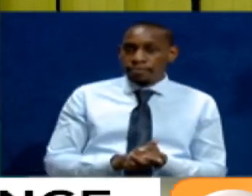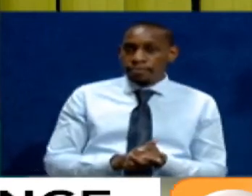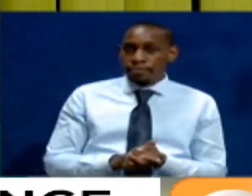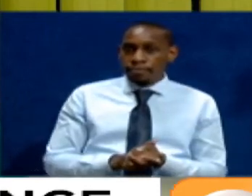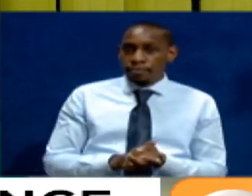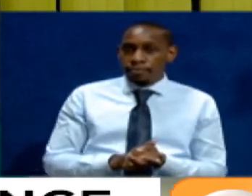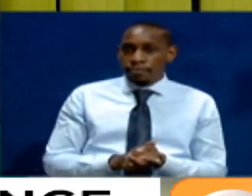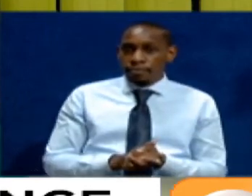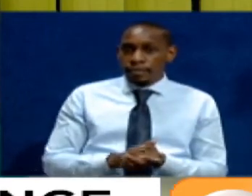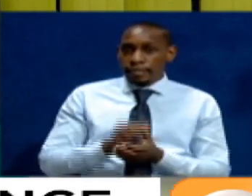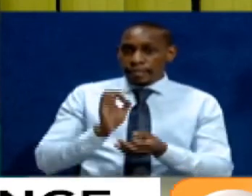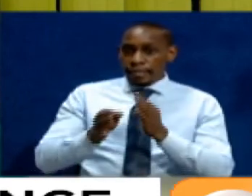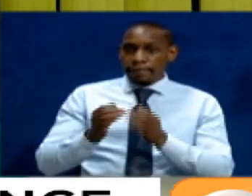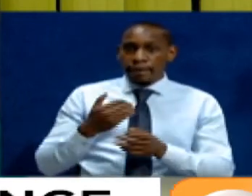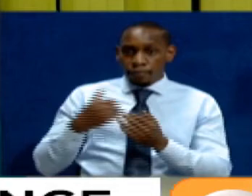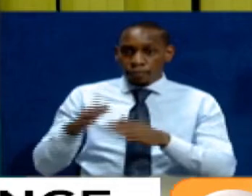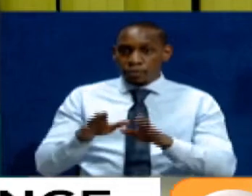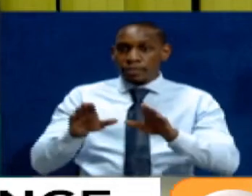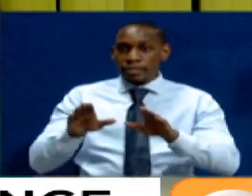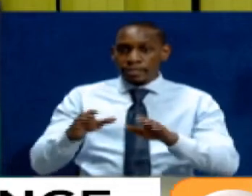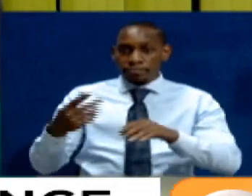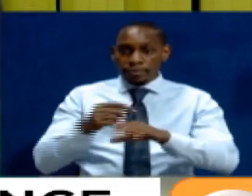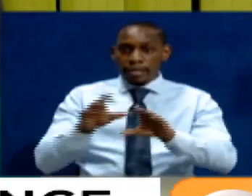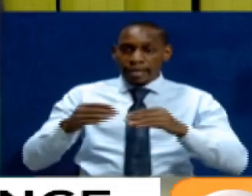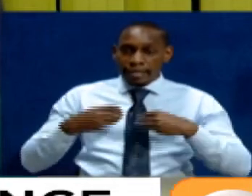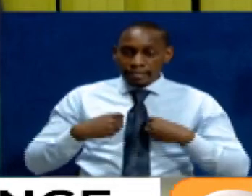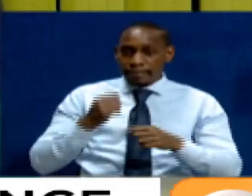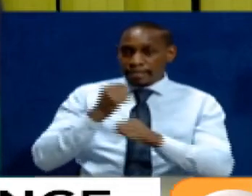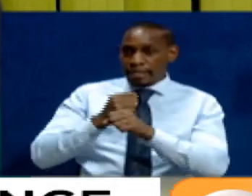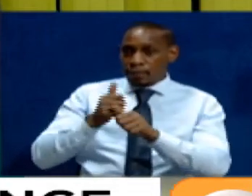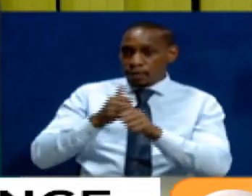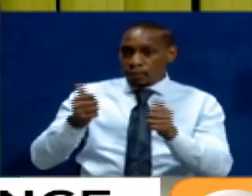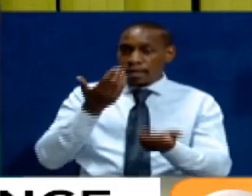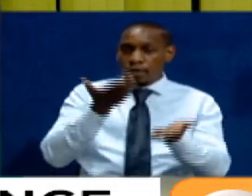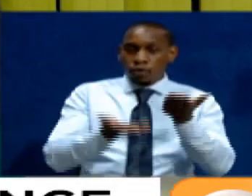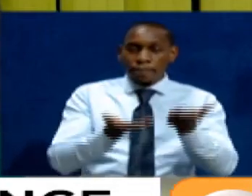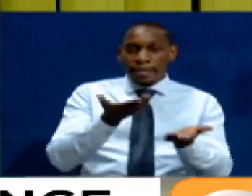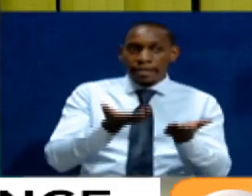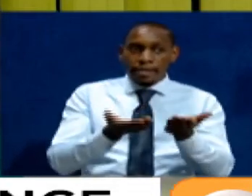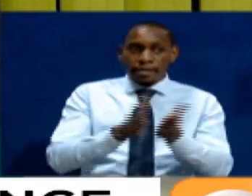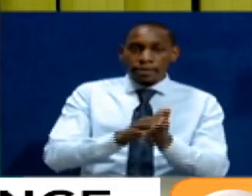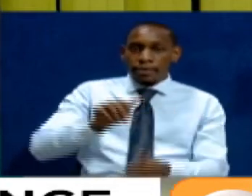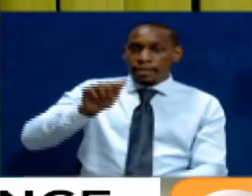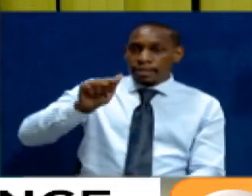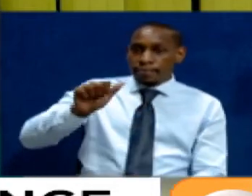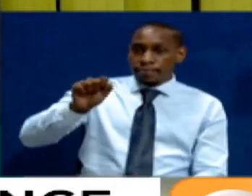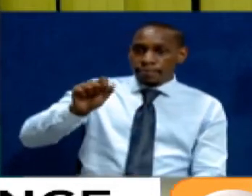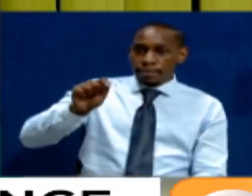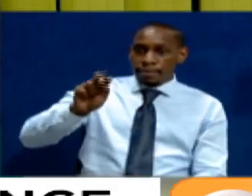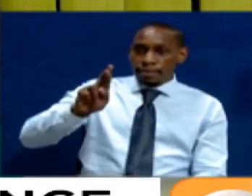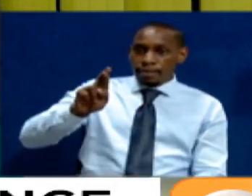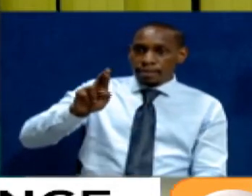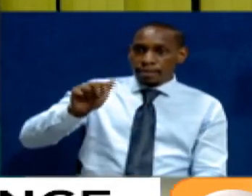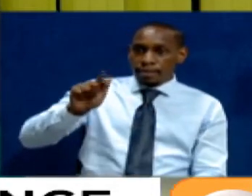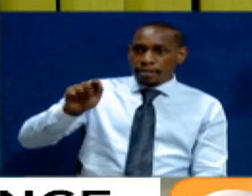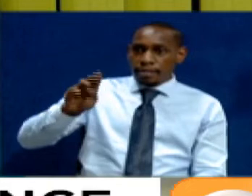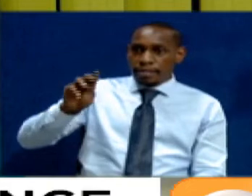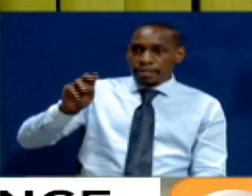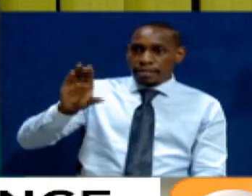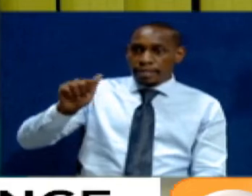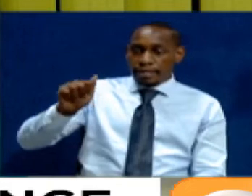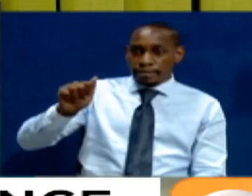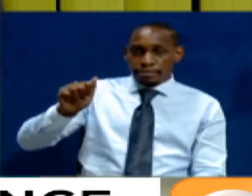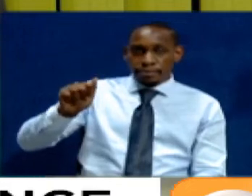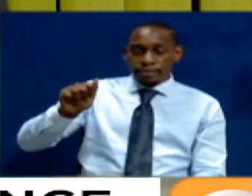Jeff, if I got it, I would use it. It is more effective than the Astrazeneca, and it